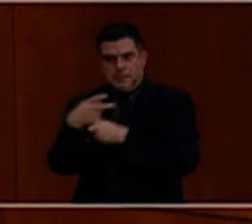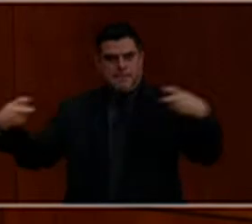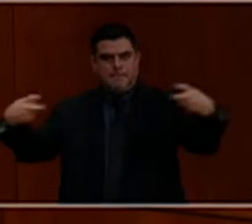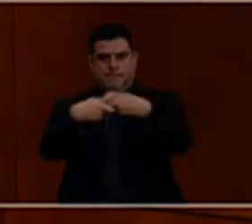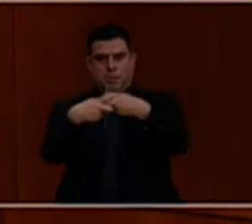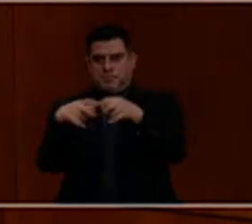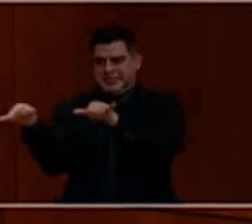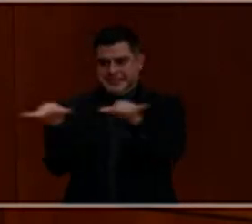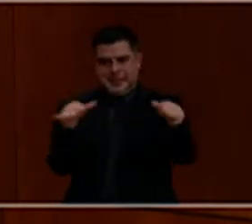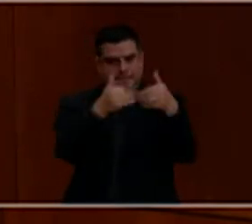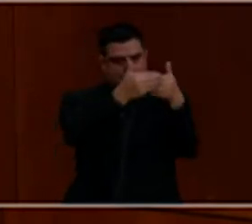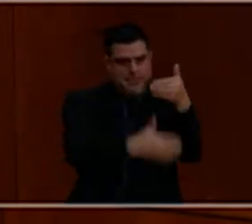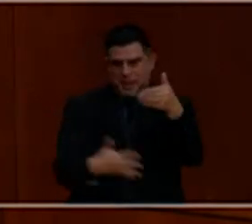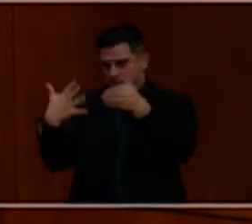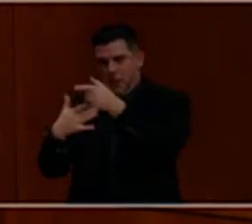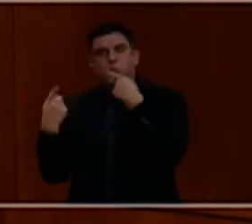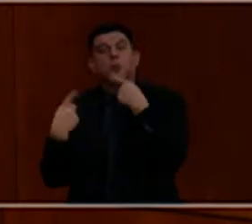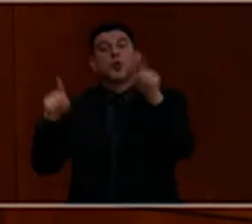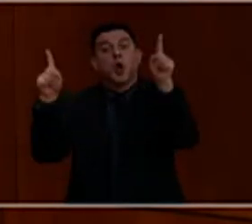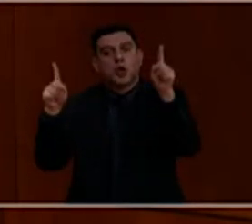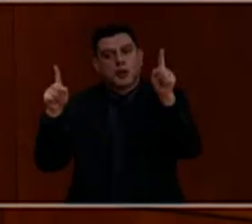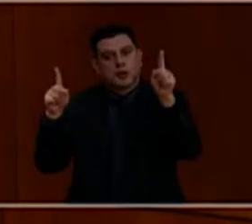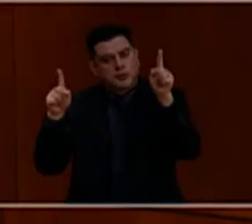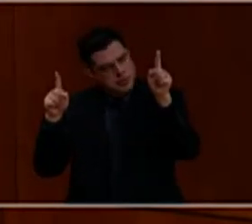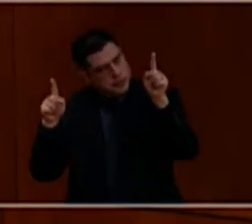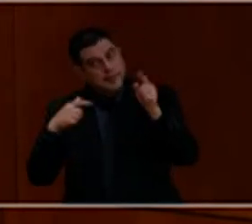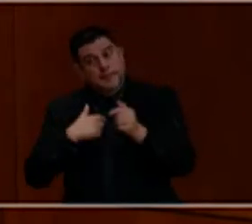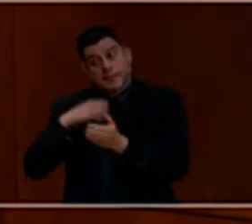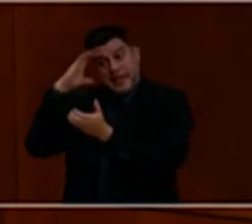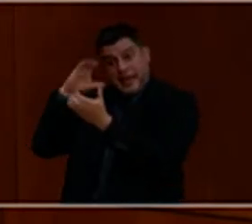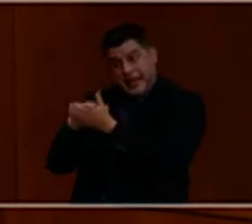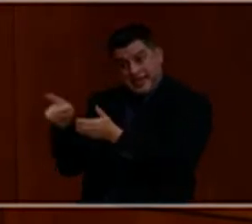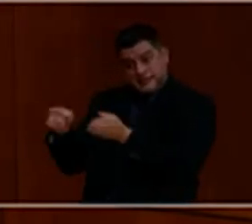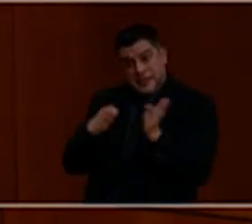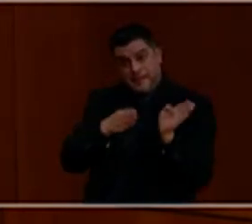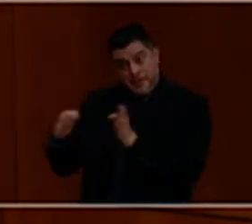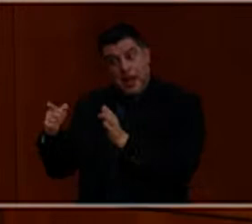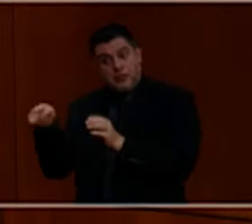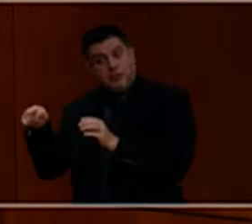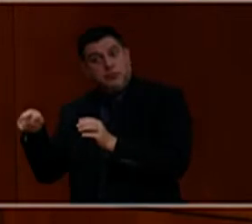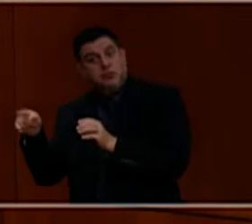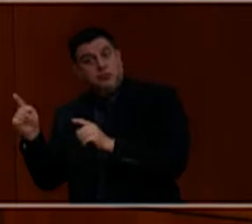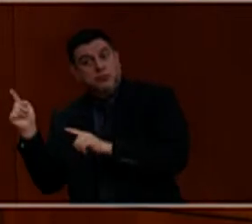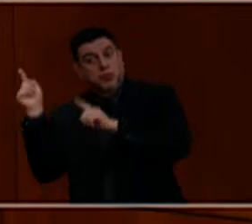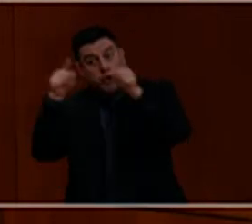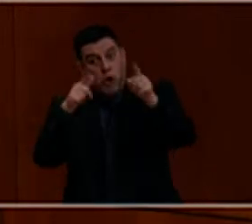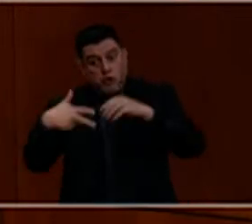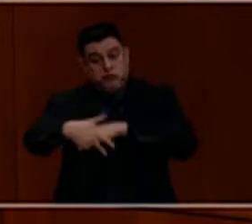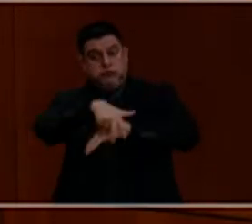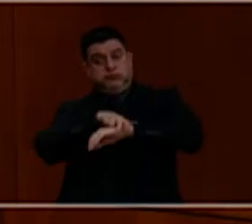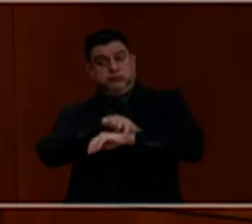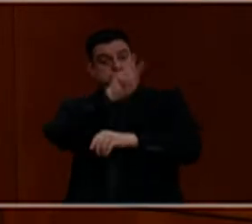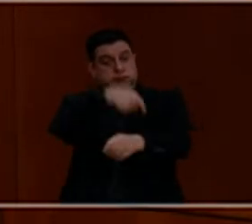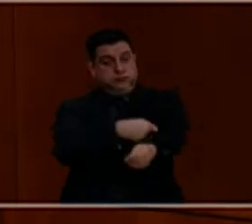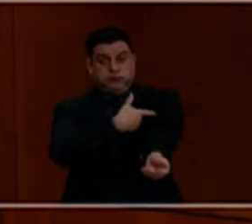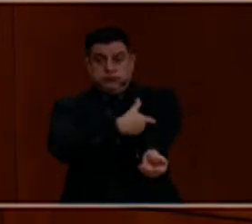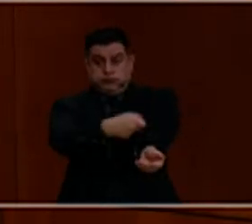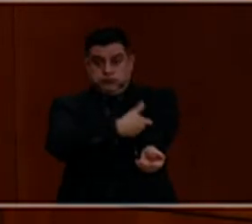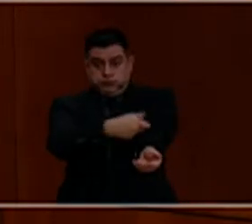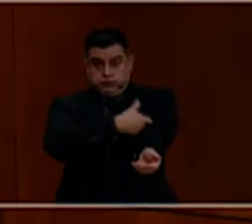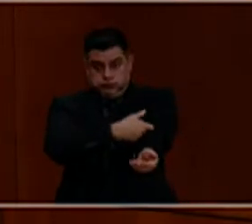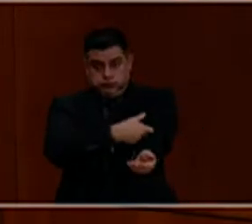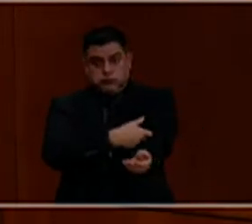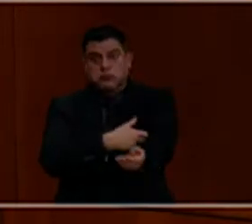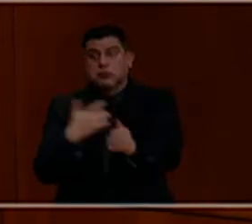day that he was going to donate his plasma, and they asked if I would be willing to donate mine, that there was a gentleman in